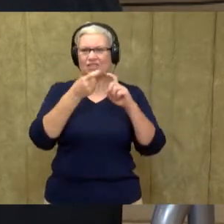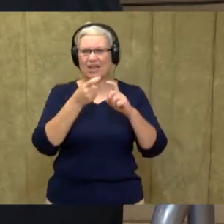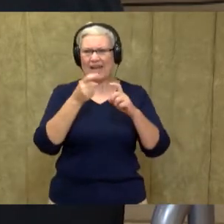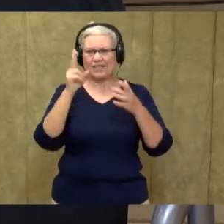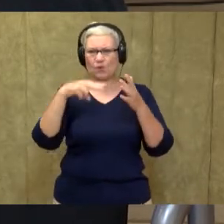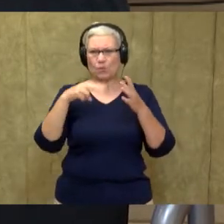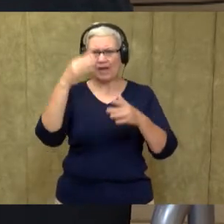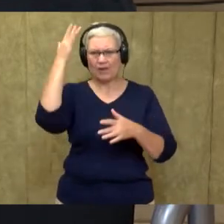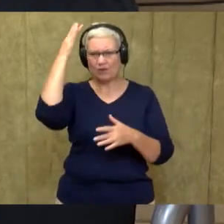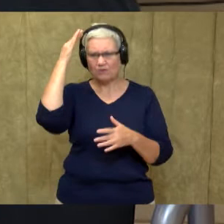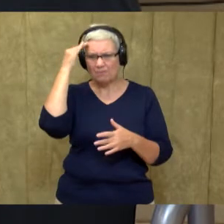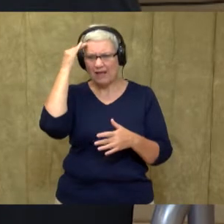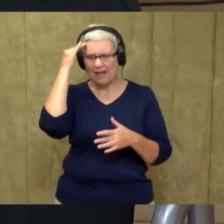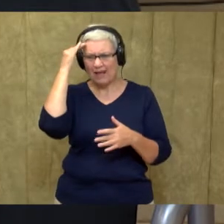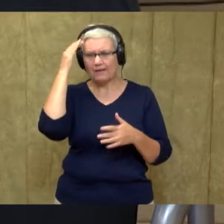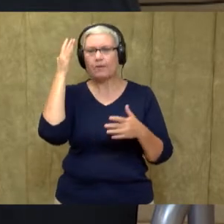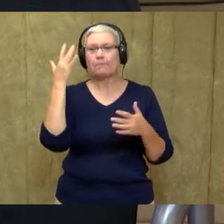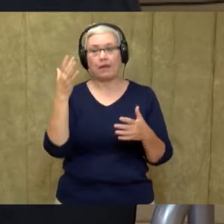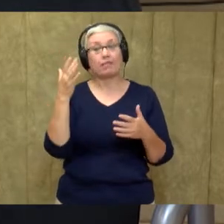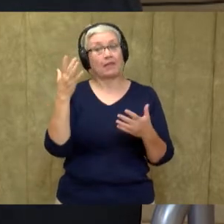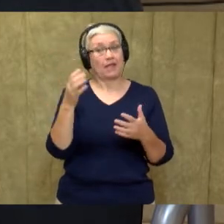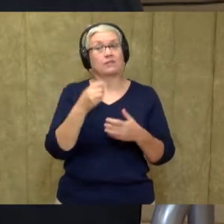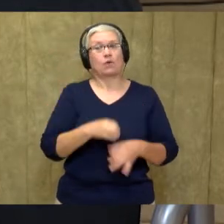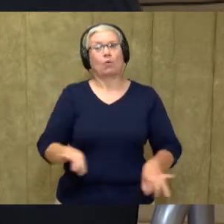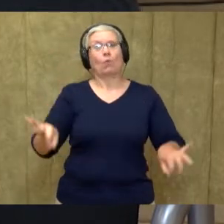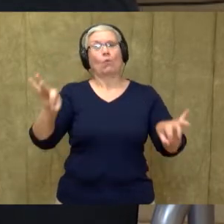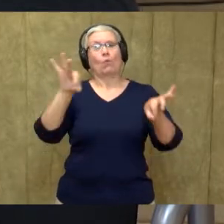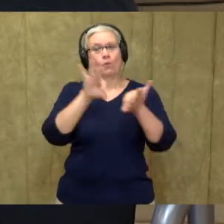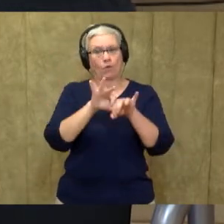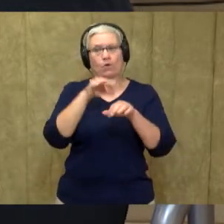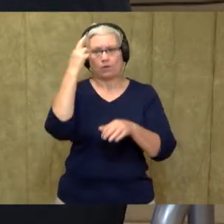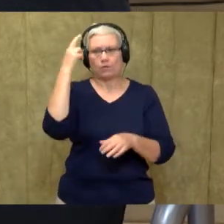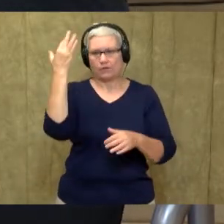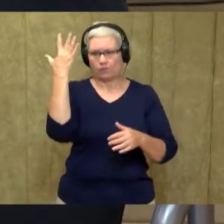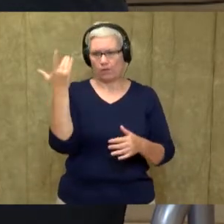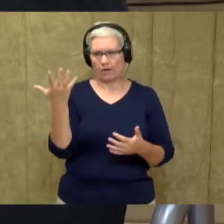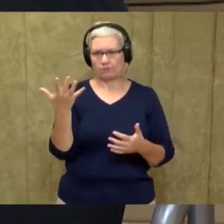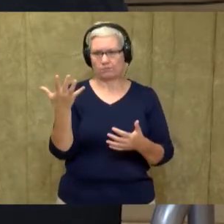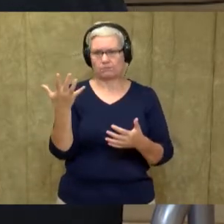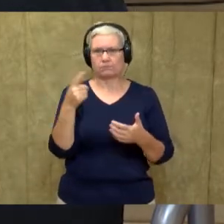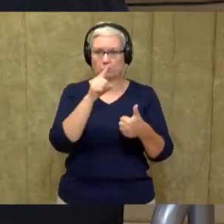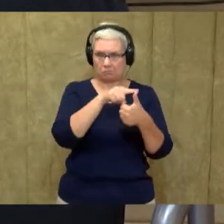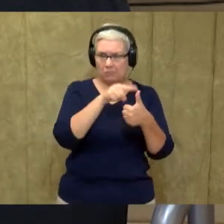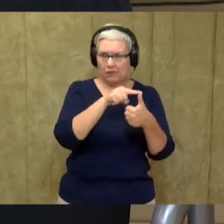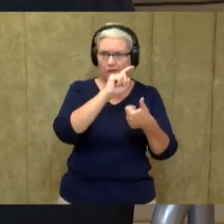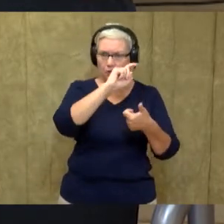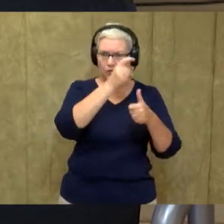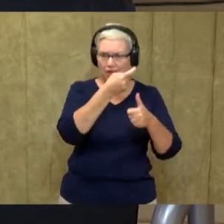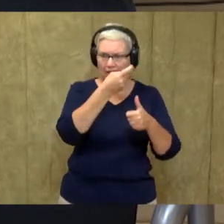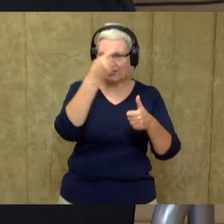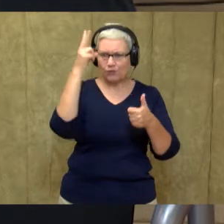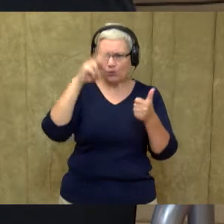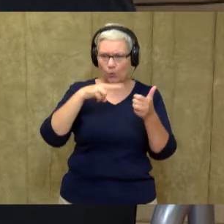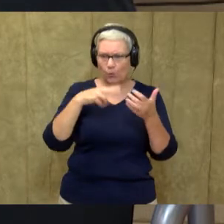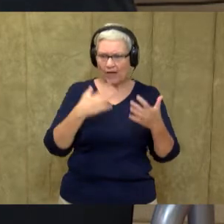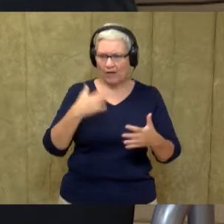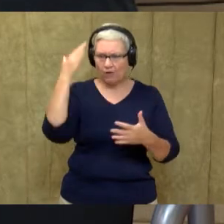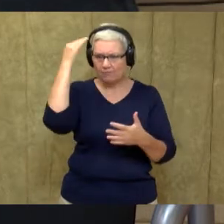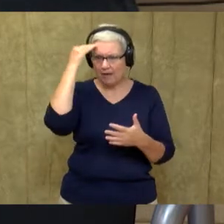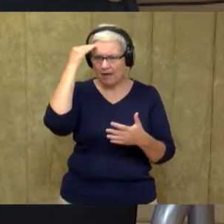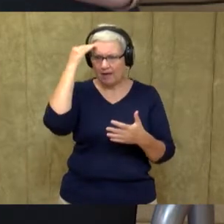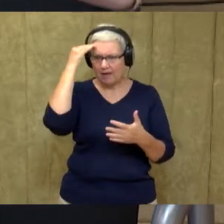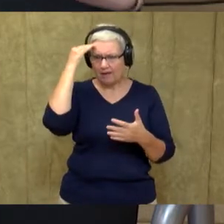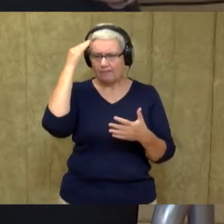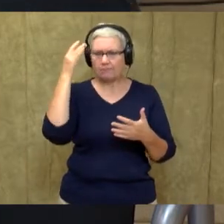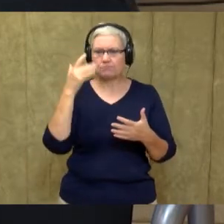but that is a major reason why we argue, is to change the reader's mind. You know, if you